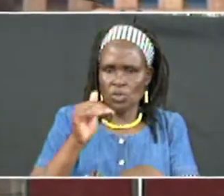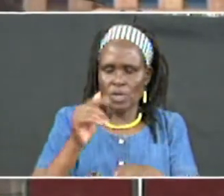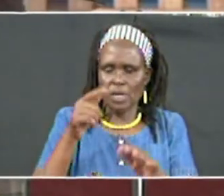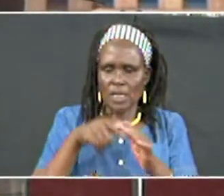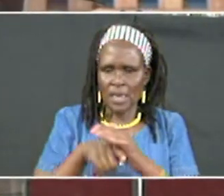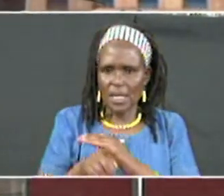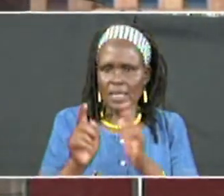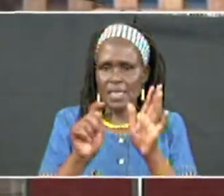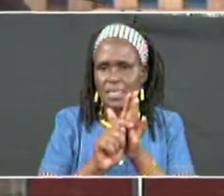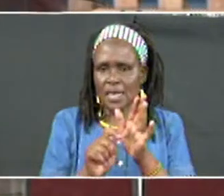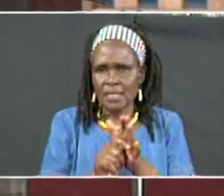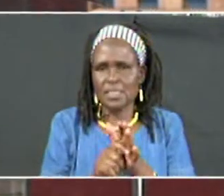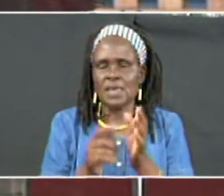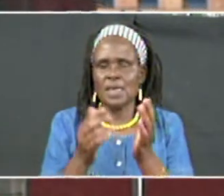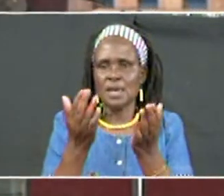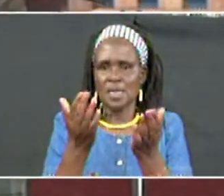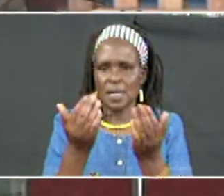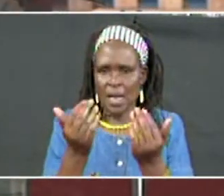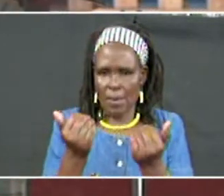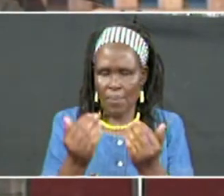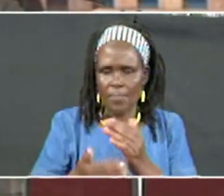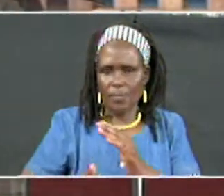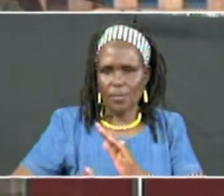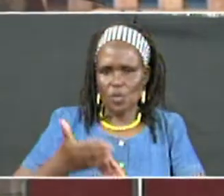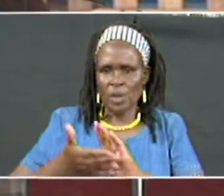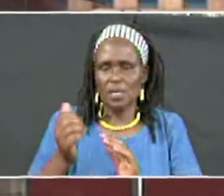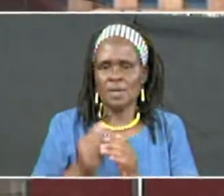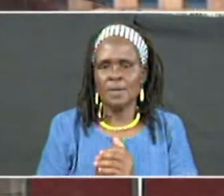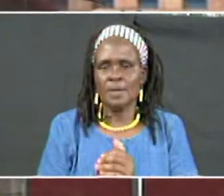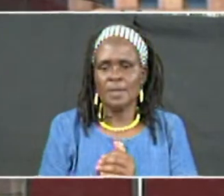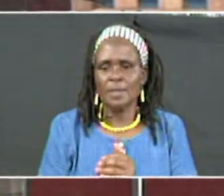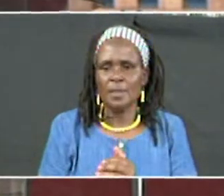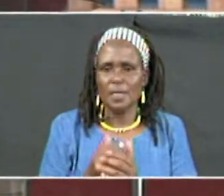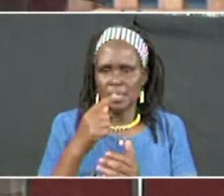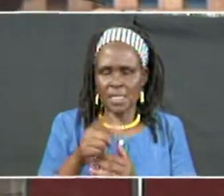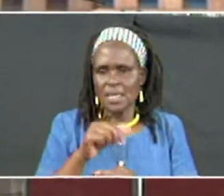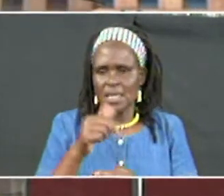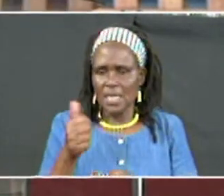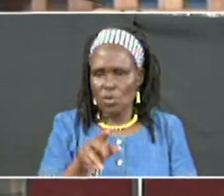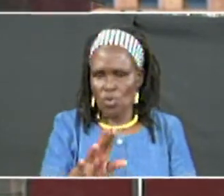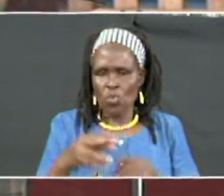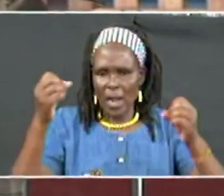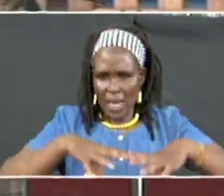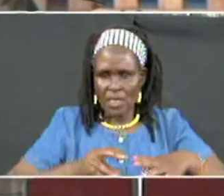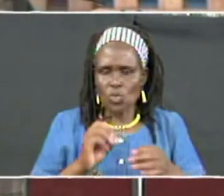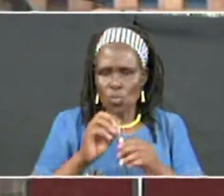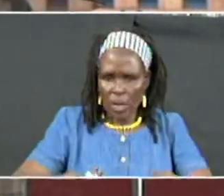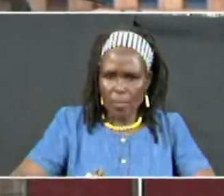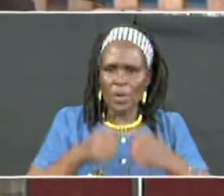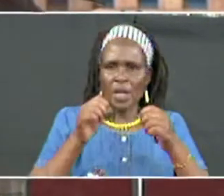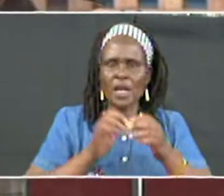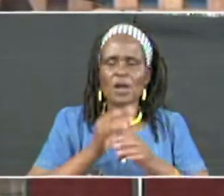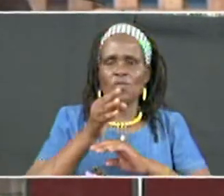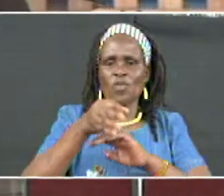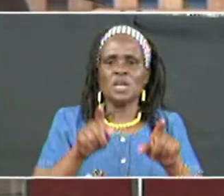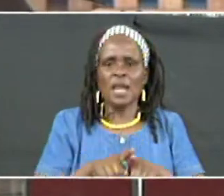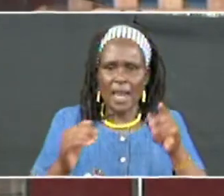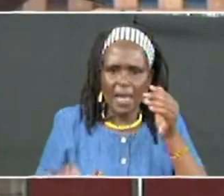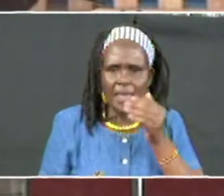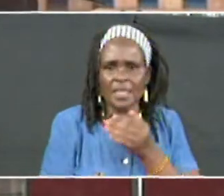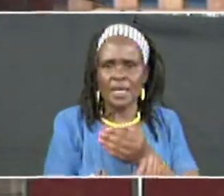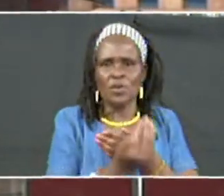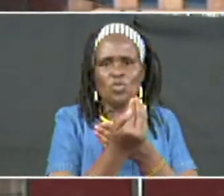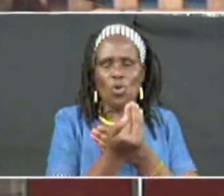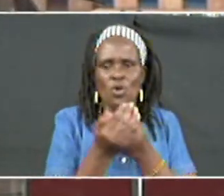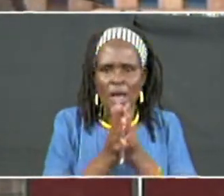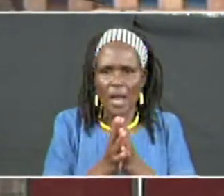text, come quickly. He says, then your light will break forth like the dawn and your healing will